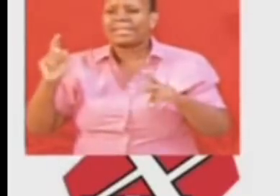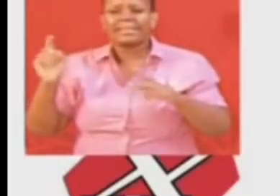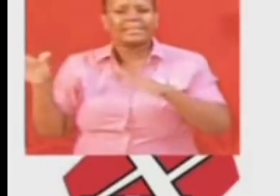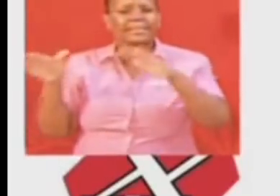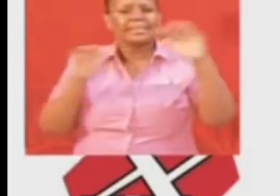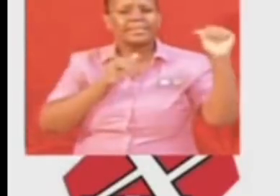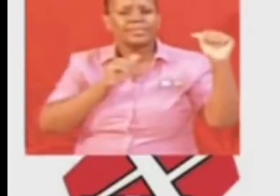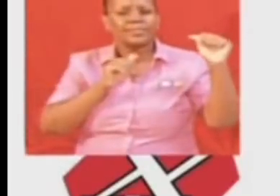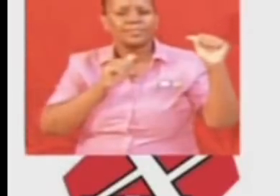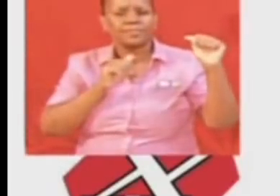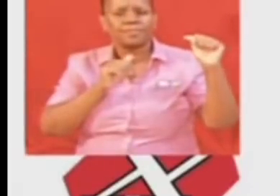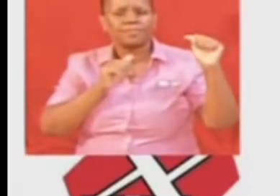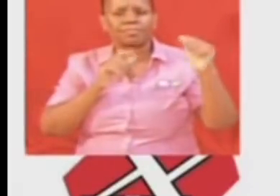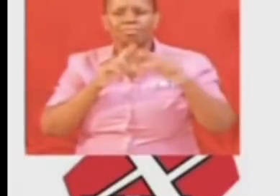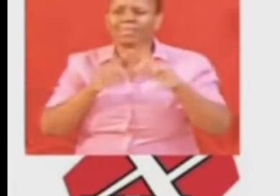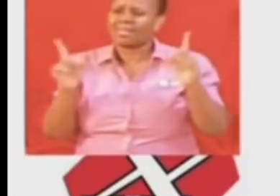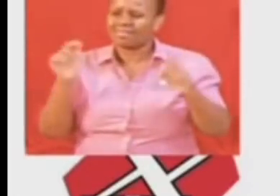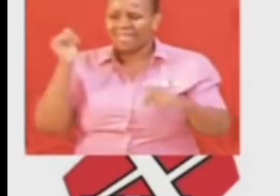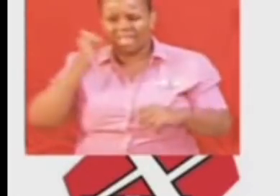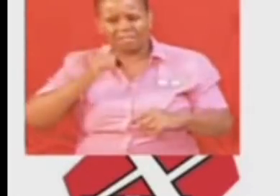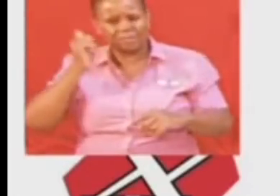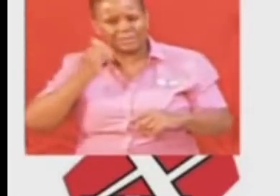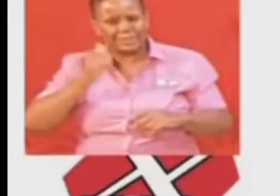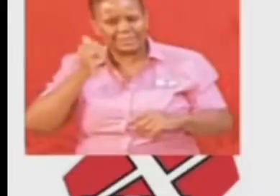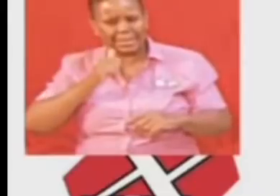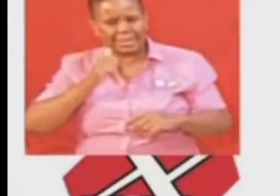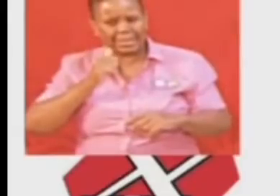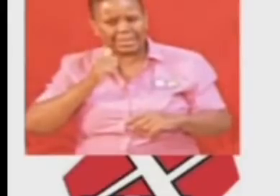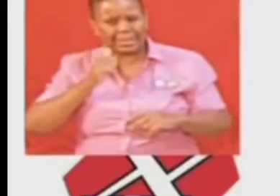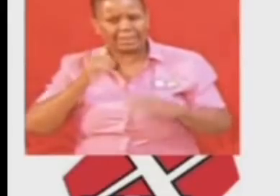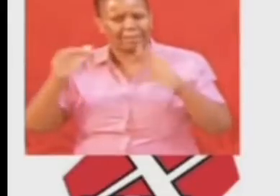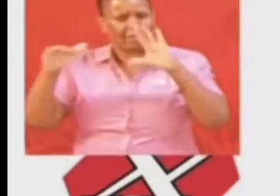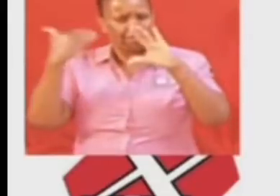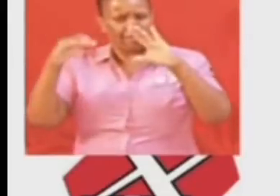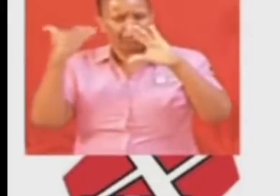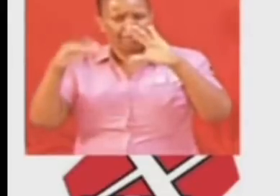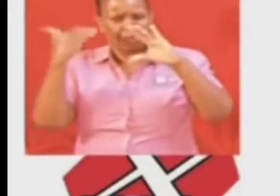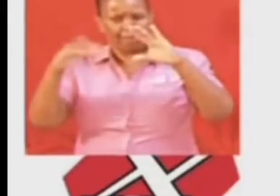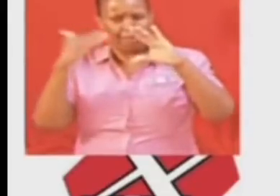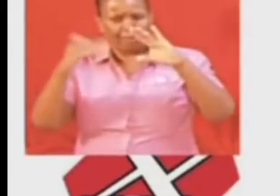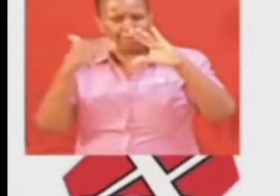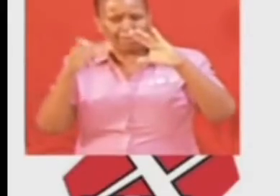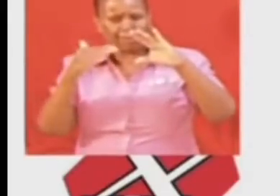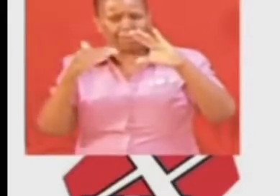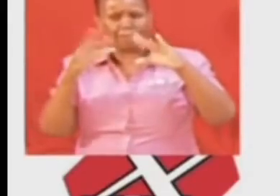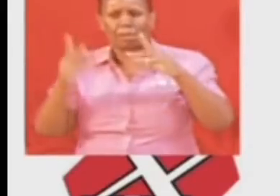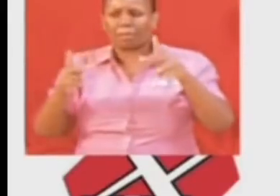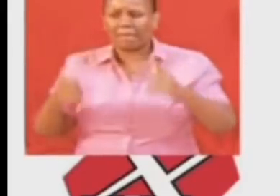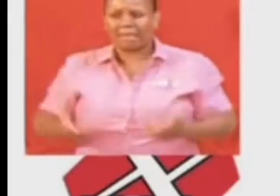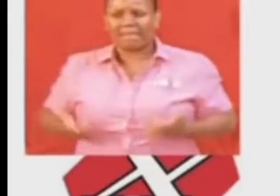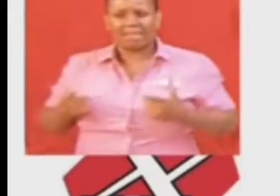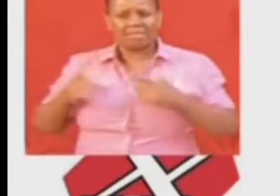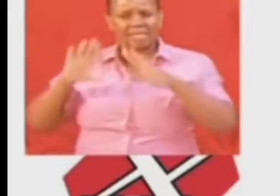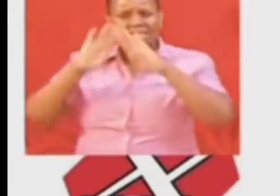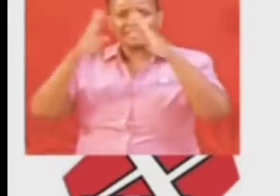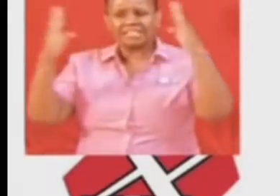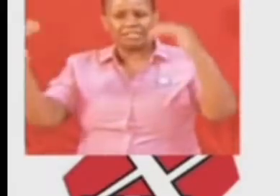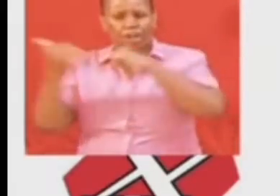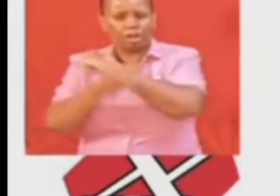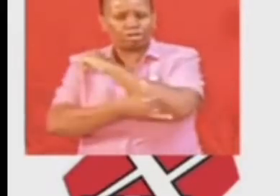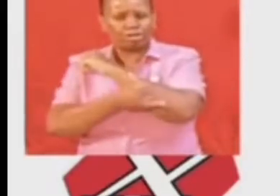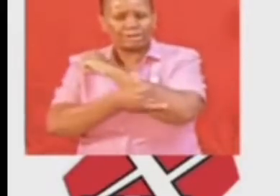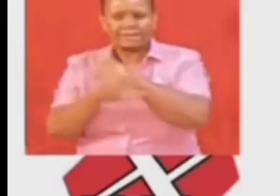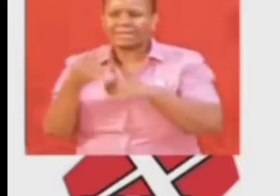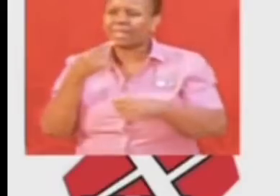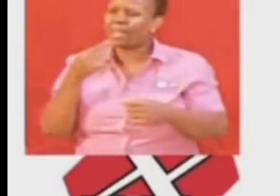But every day I'm getting emails and messages from people in different countries saying that they've applied for exemptions, but they haven't